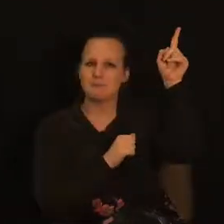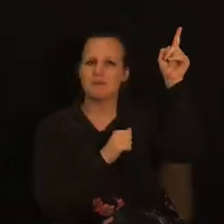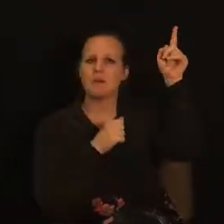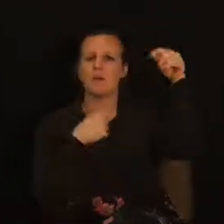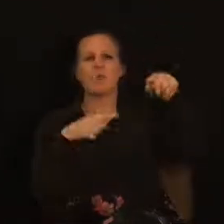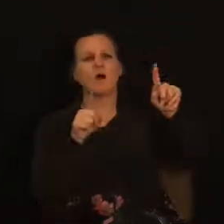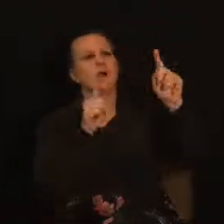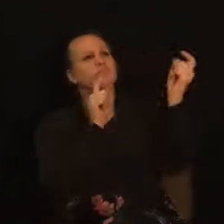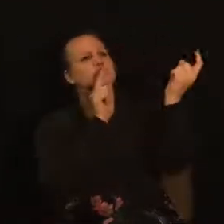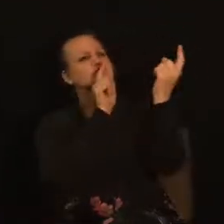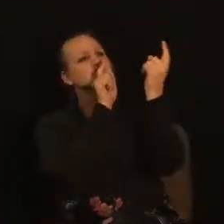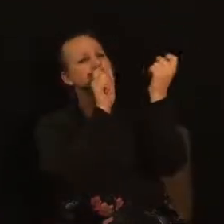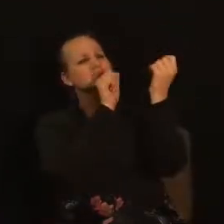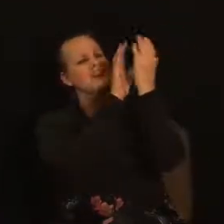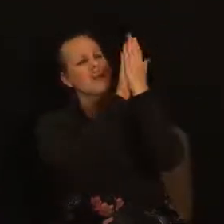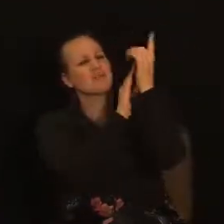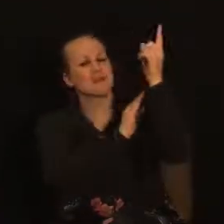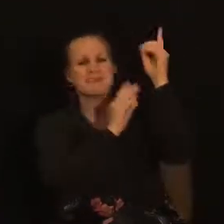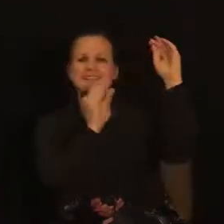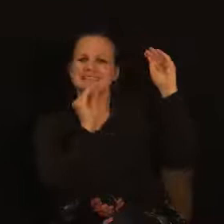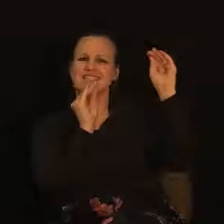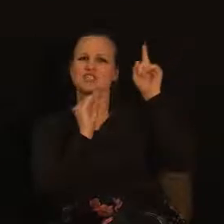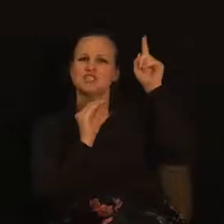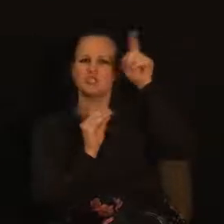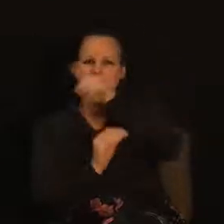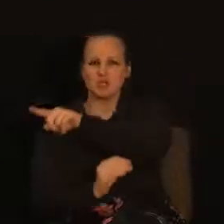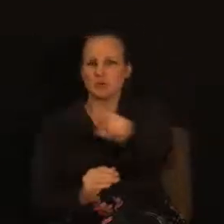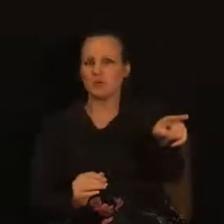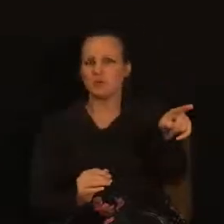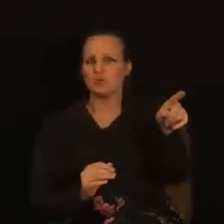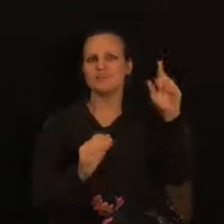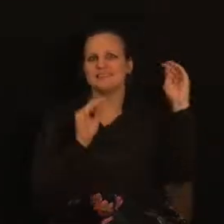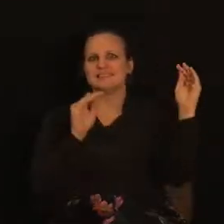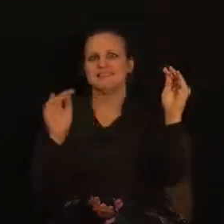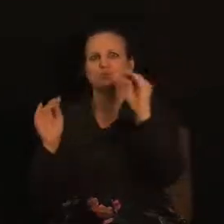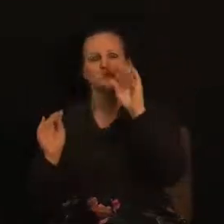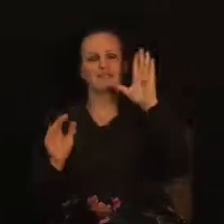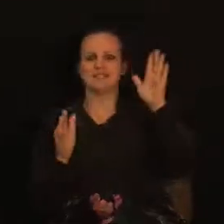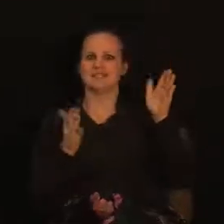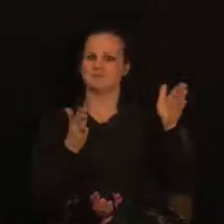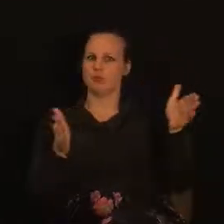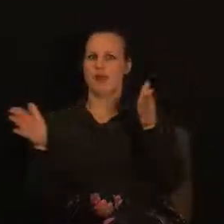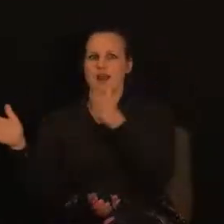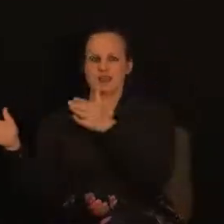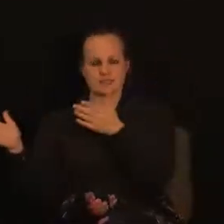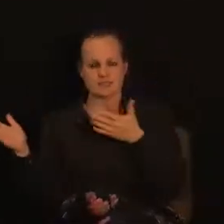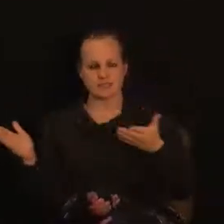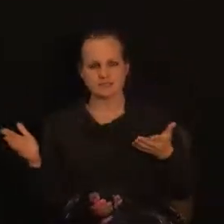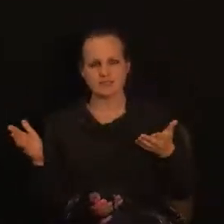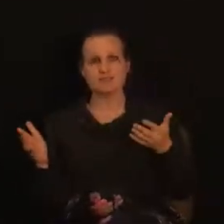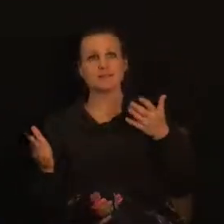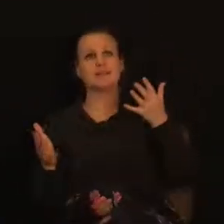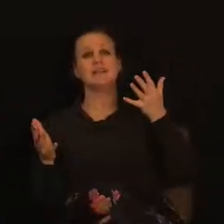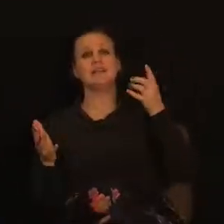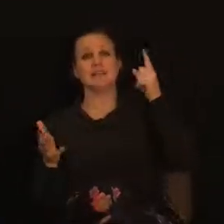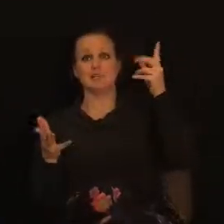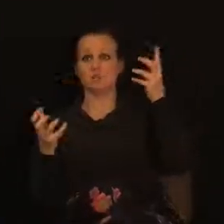and he teaches you his ways. The Lord wants you to seek him, and this isn't a passive